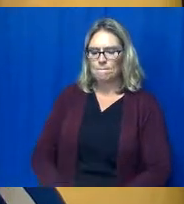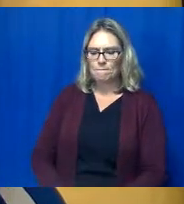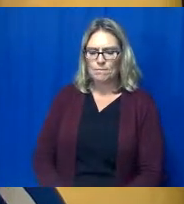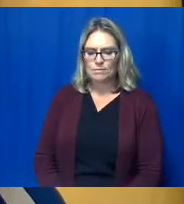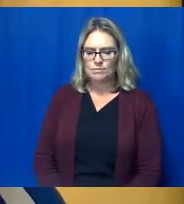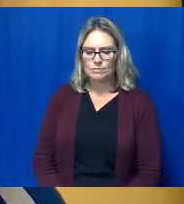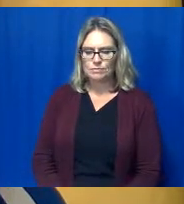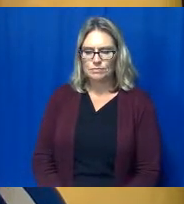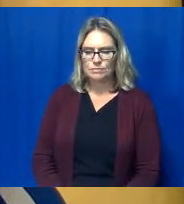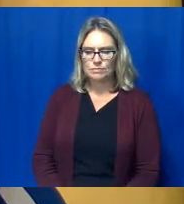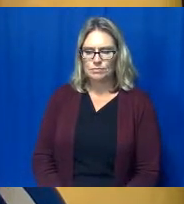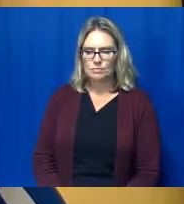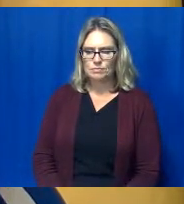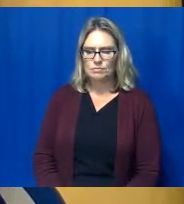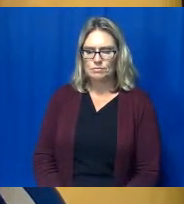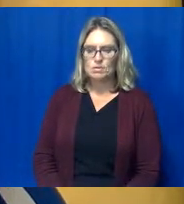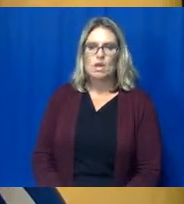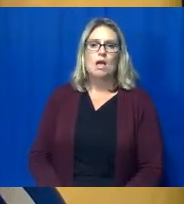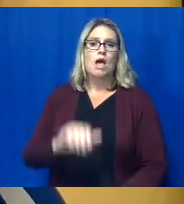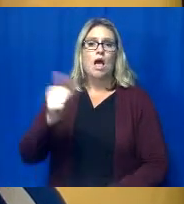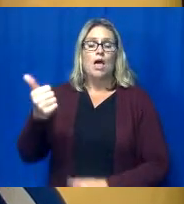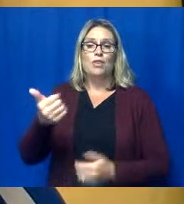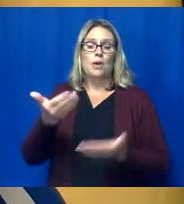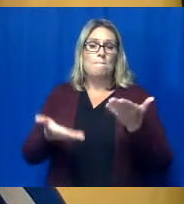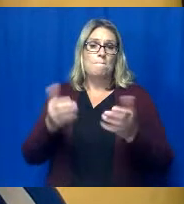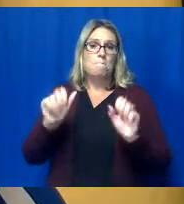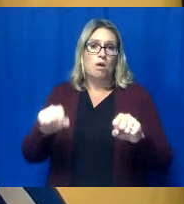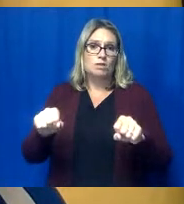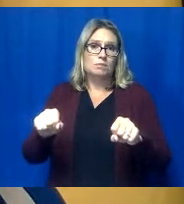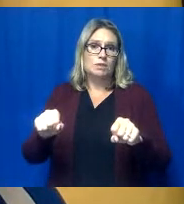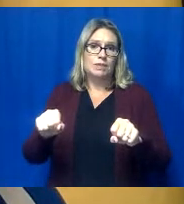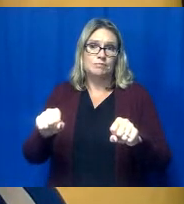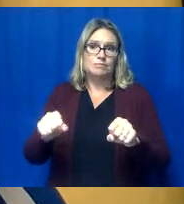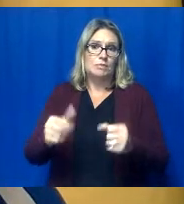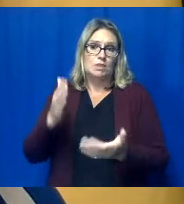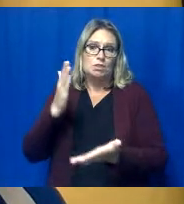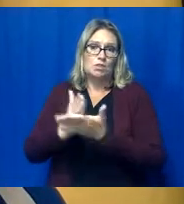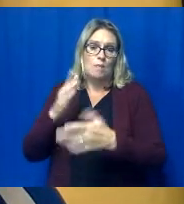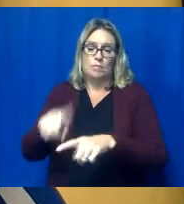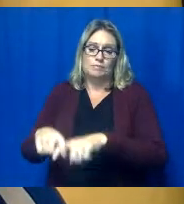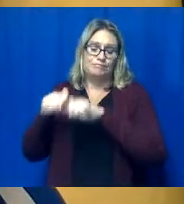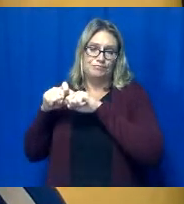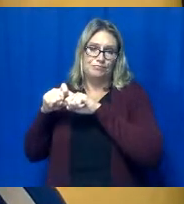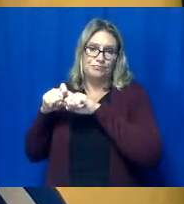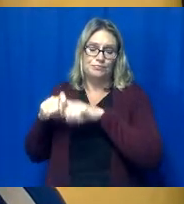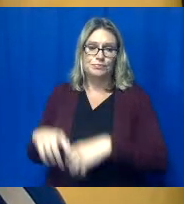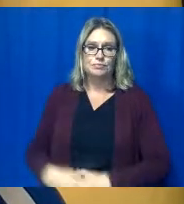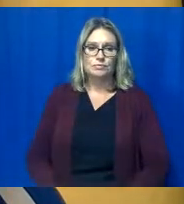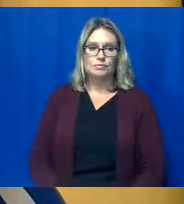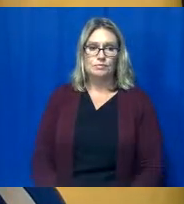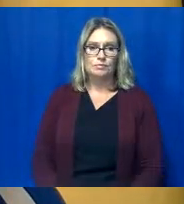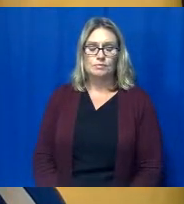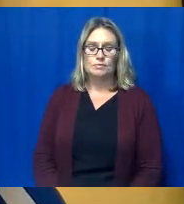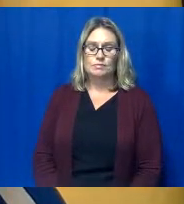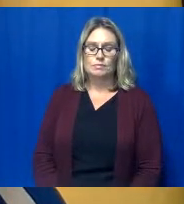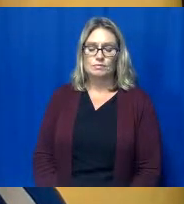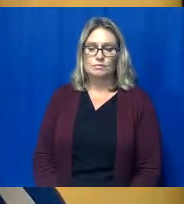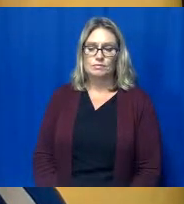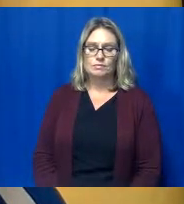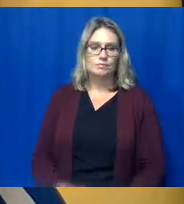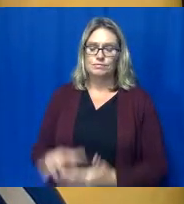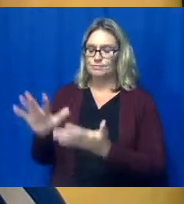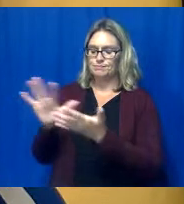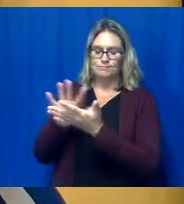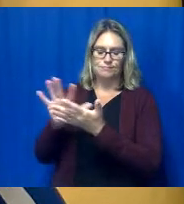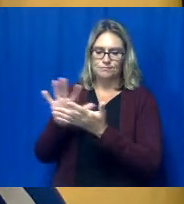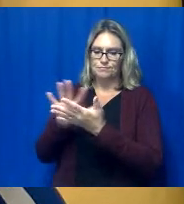could cease. And this could change tomorrow morning. Let's say that there is an outbreak within a hospital and we're not able to maintain